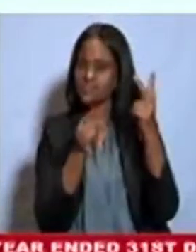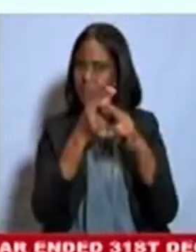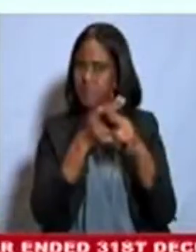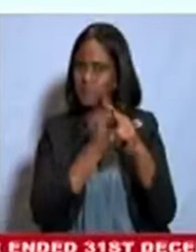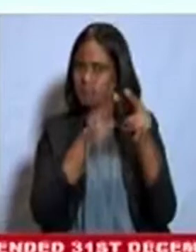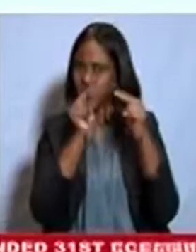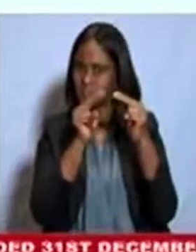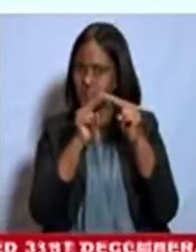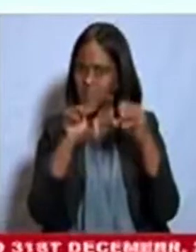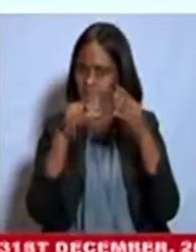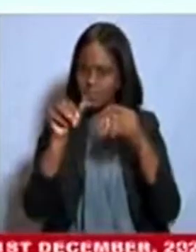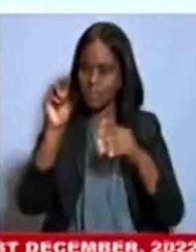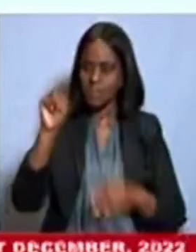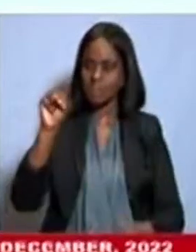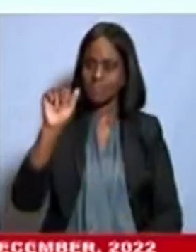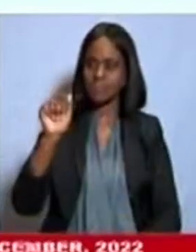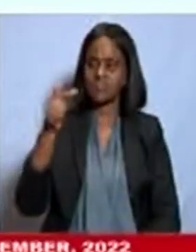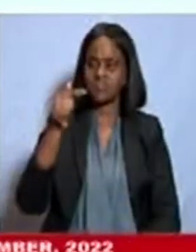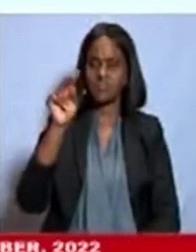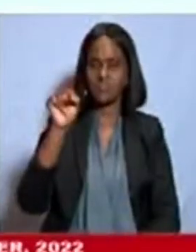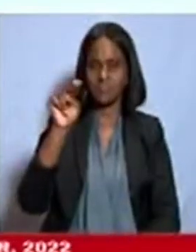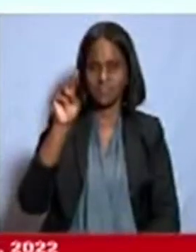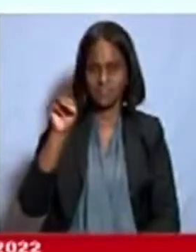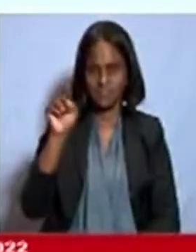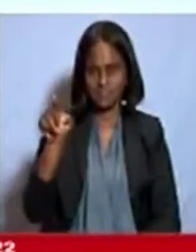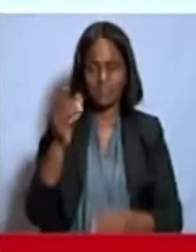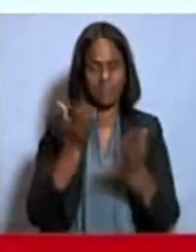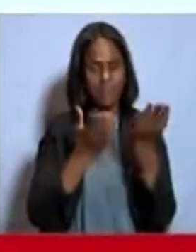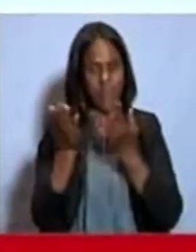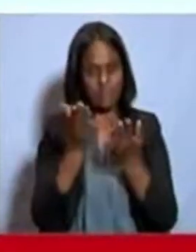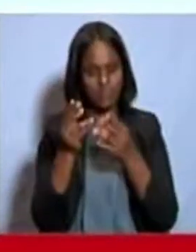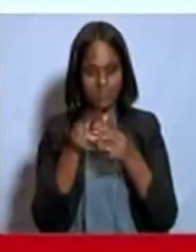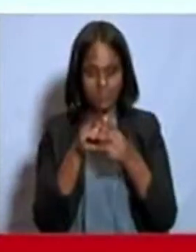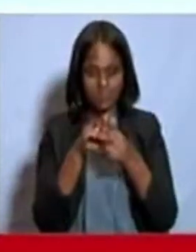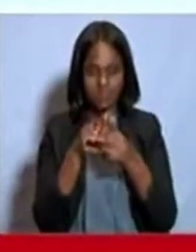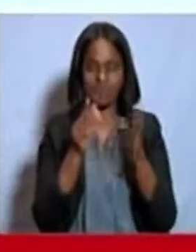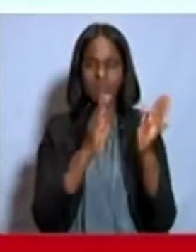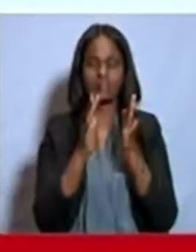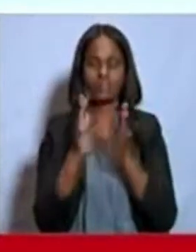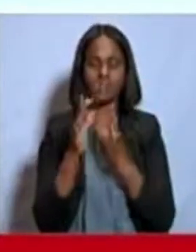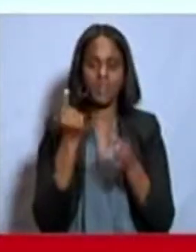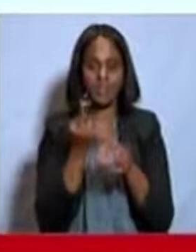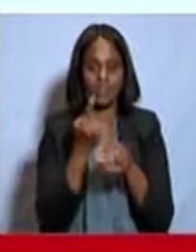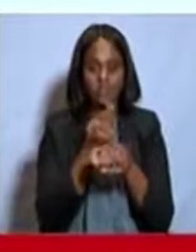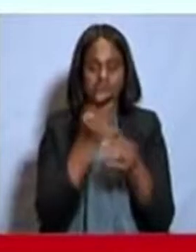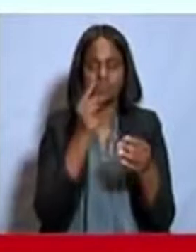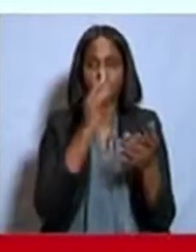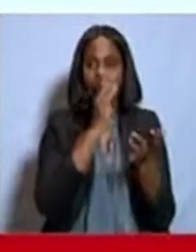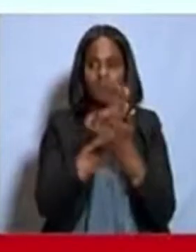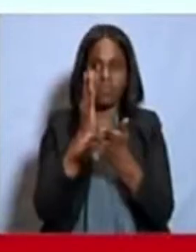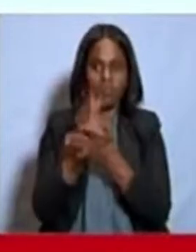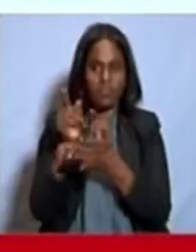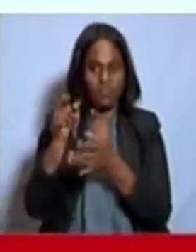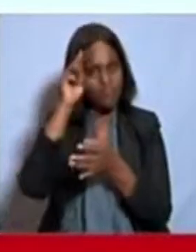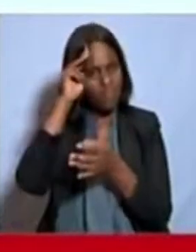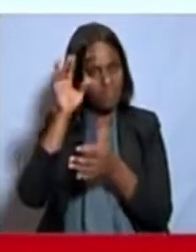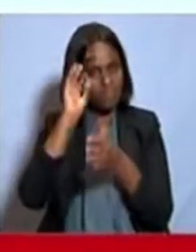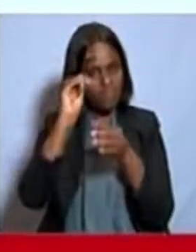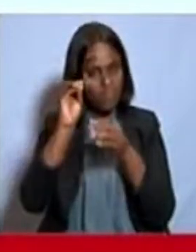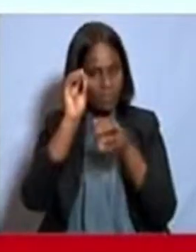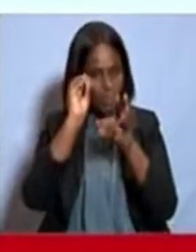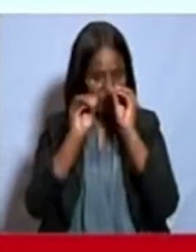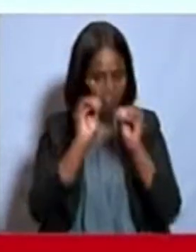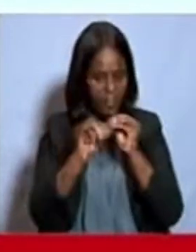contract awarded to Magnum Security Services was a temporal measure to avert exposing the ministry's installations